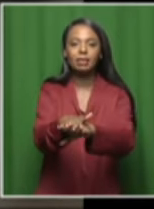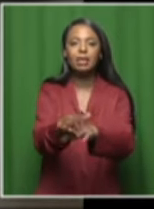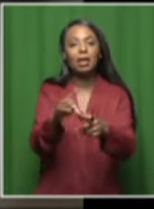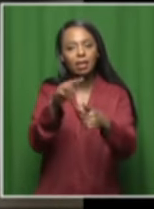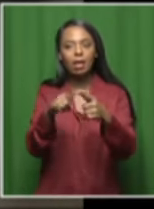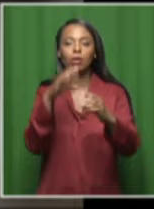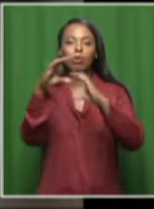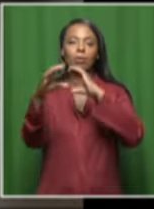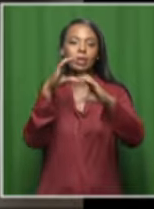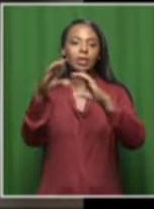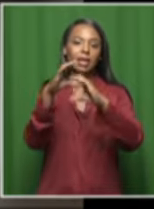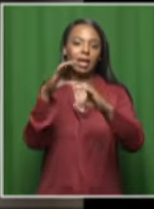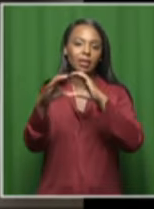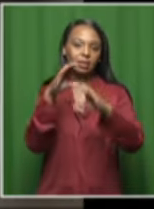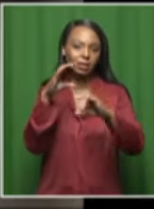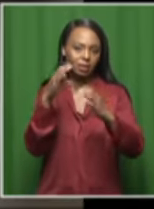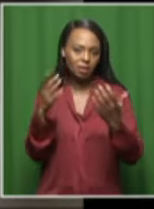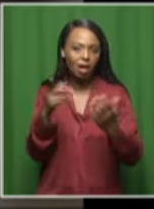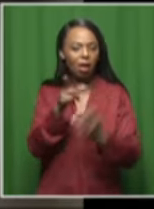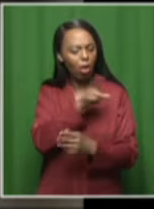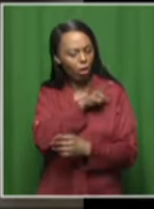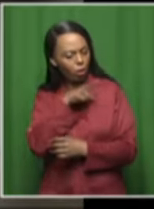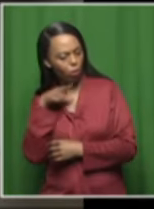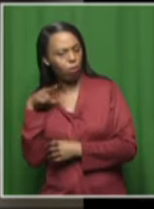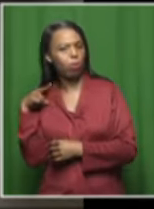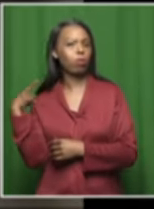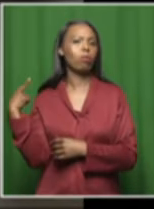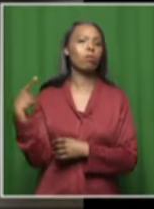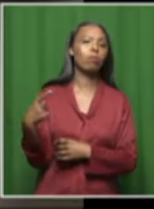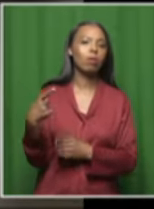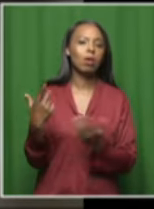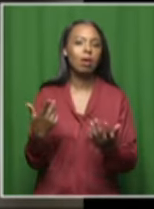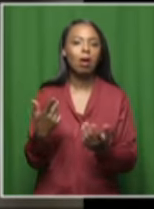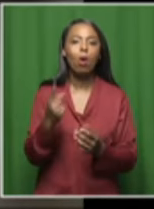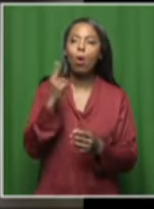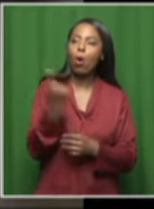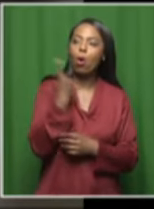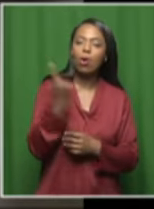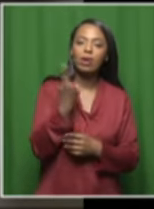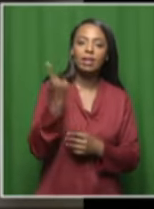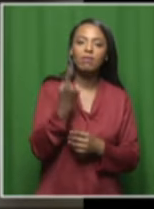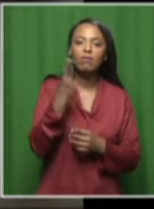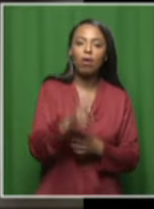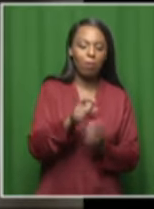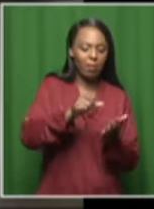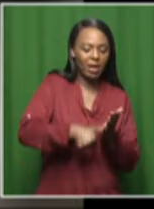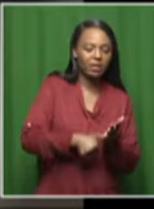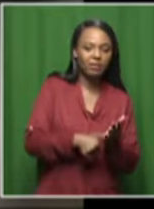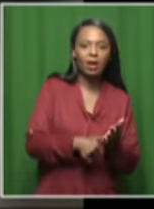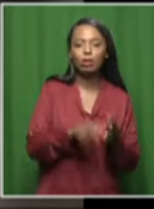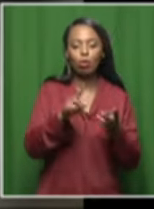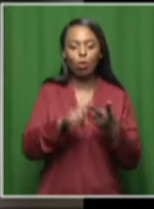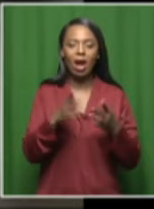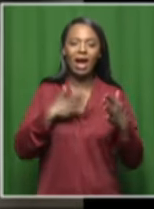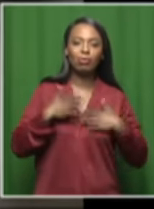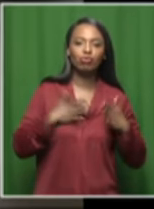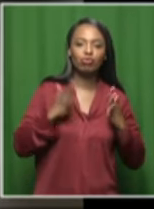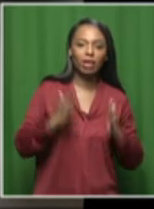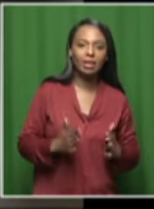communicating. And it's as I said, it's not just work for the pension funds and their administrators. It's also work for SARS.